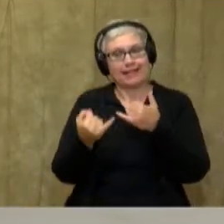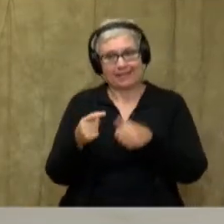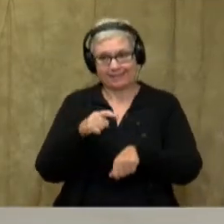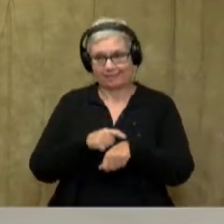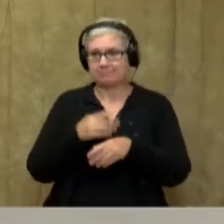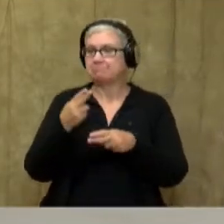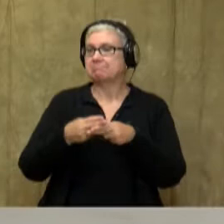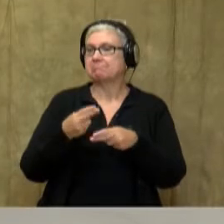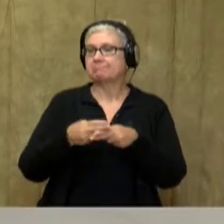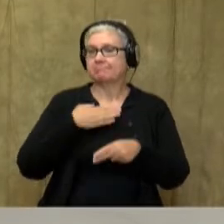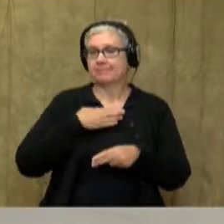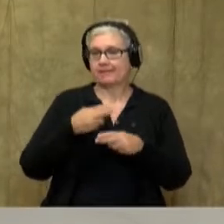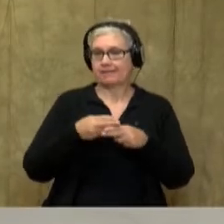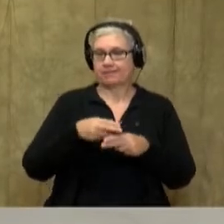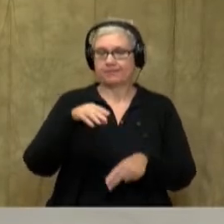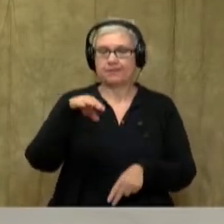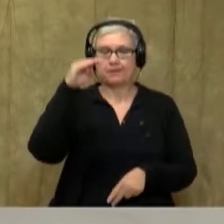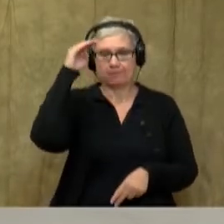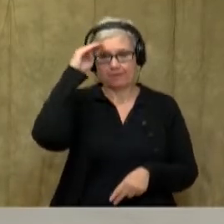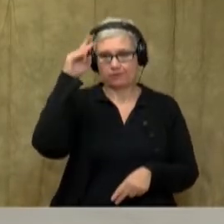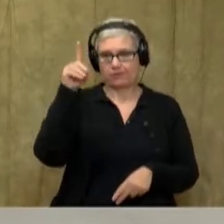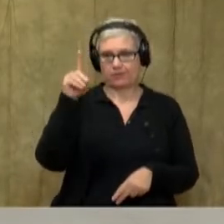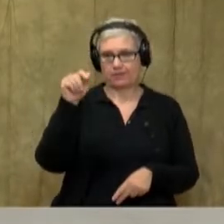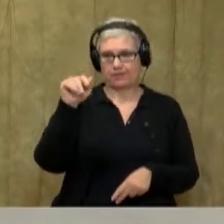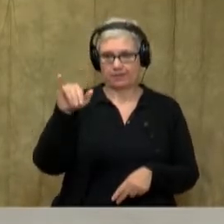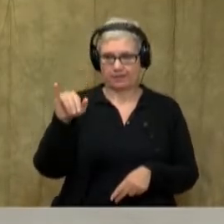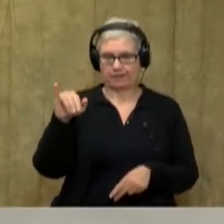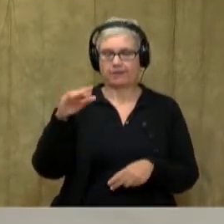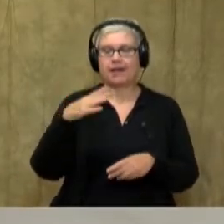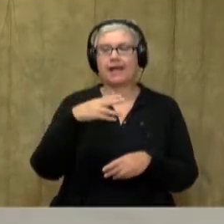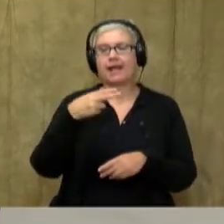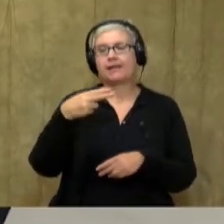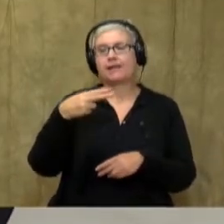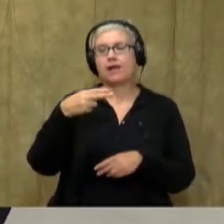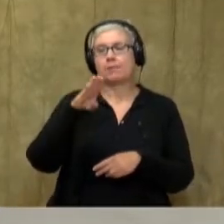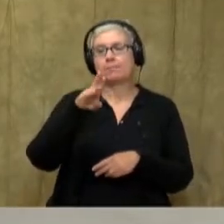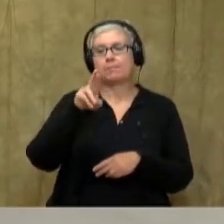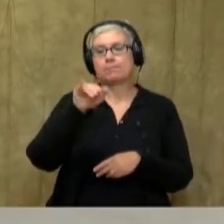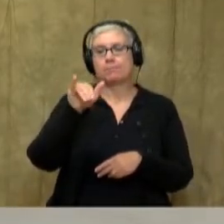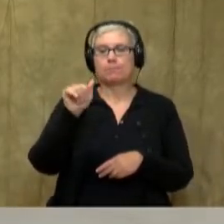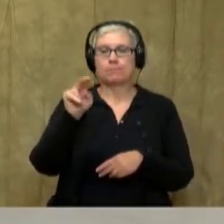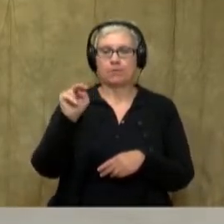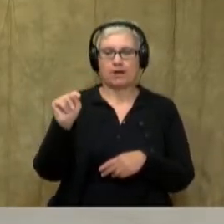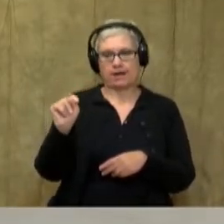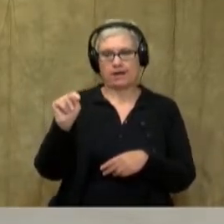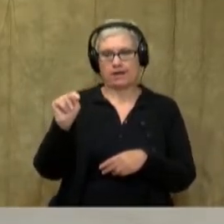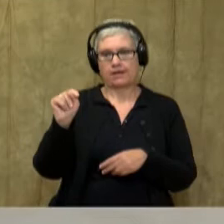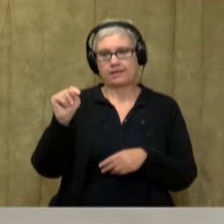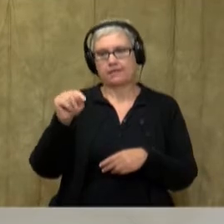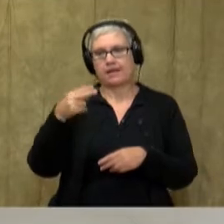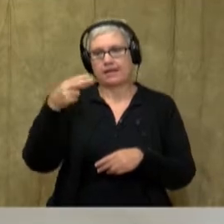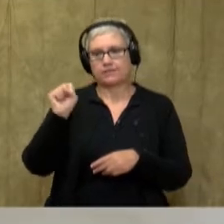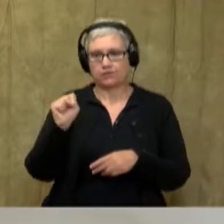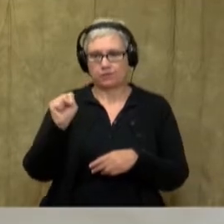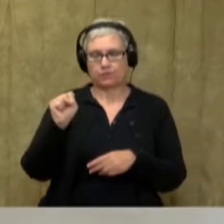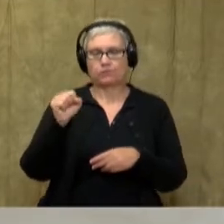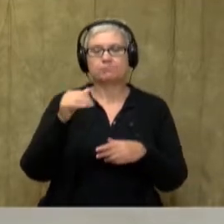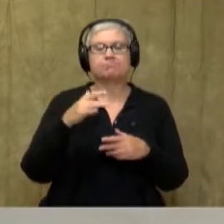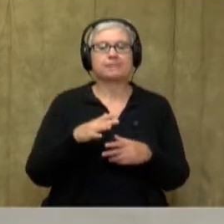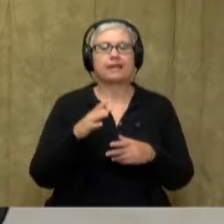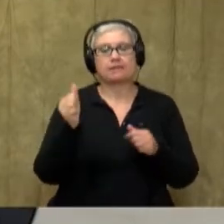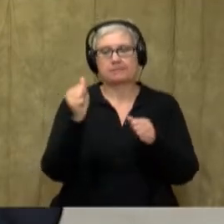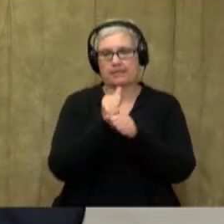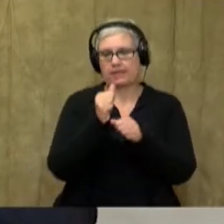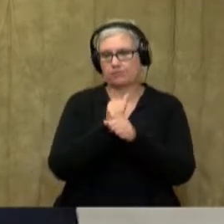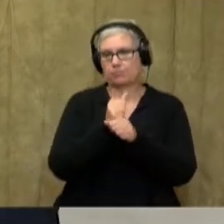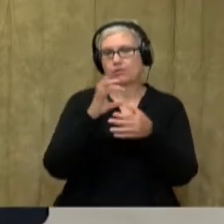David Dye. I am currently in my third year of teaching and second year at Algebra I High School, and this semester I am teaching algebraic connections and discrete math. So the last couple of